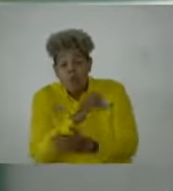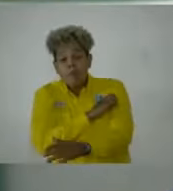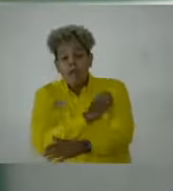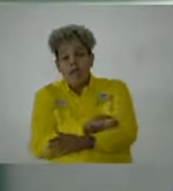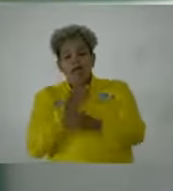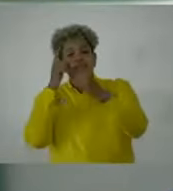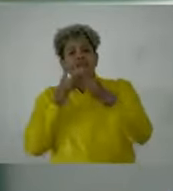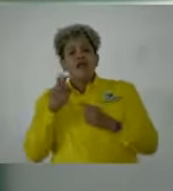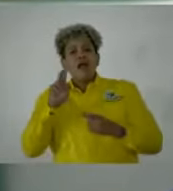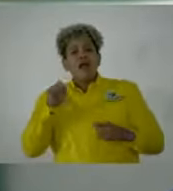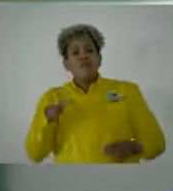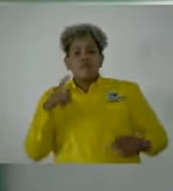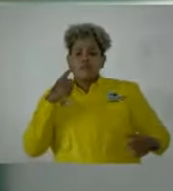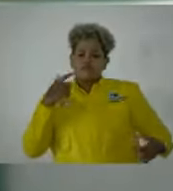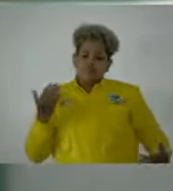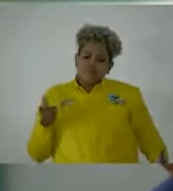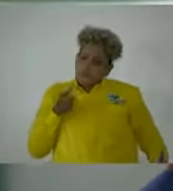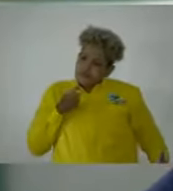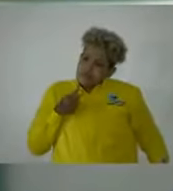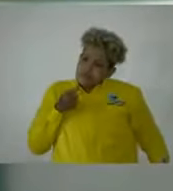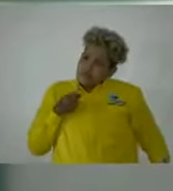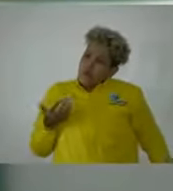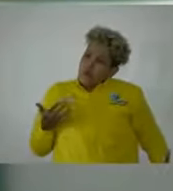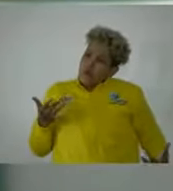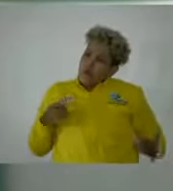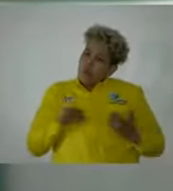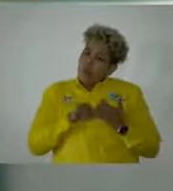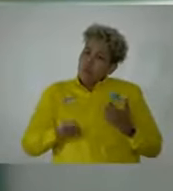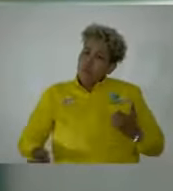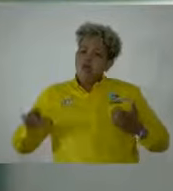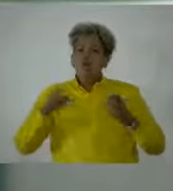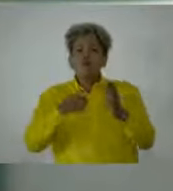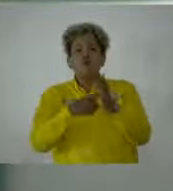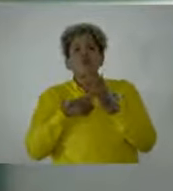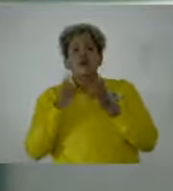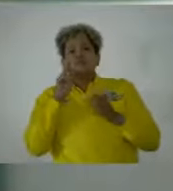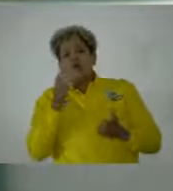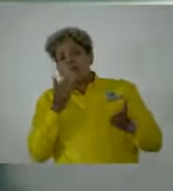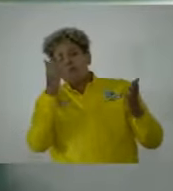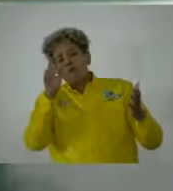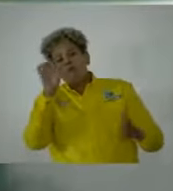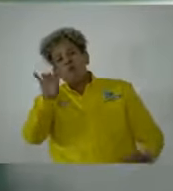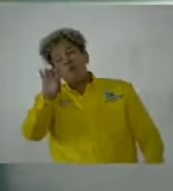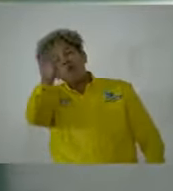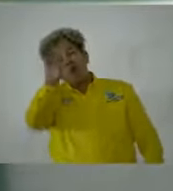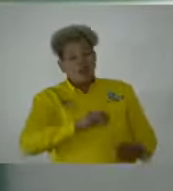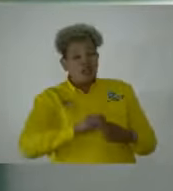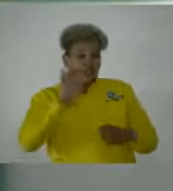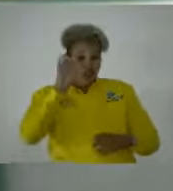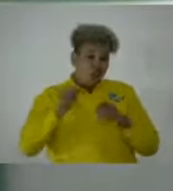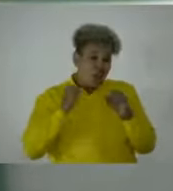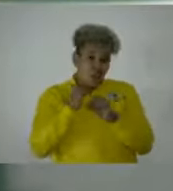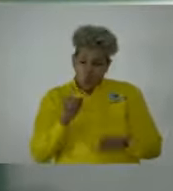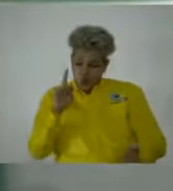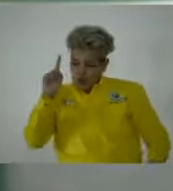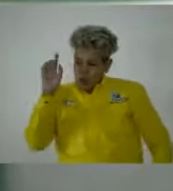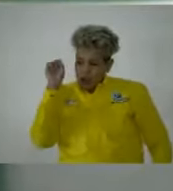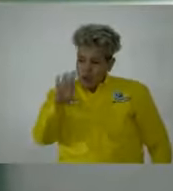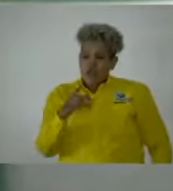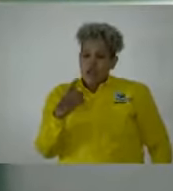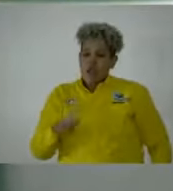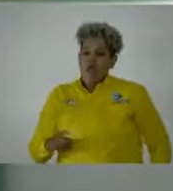energy RFPs, requests for proposals. Indeed, they've only issued one in the last